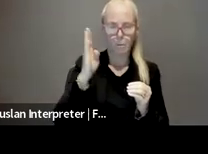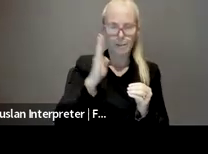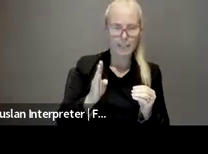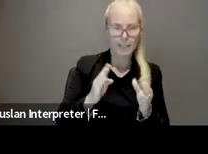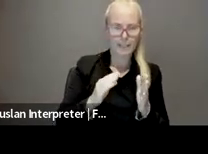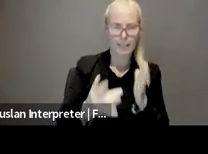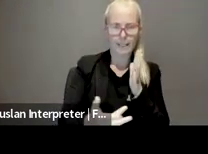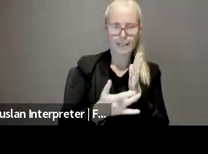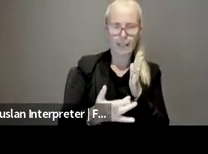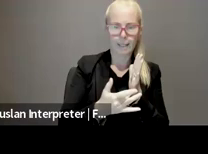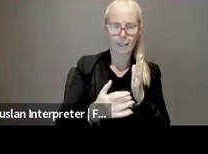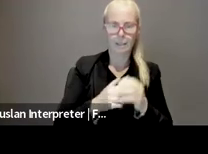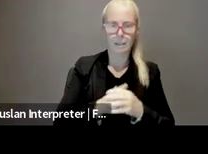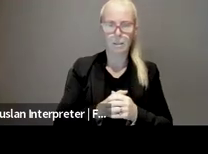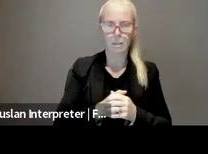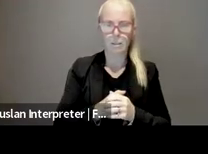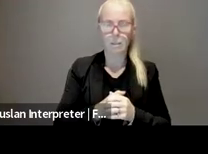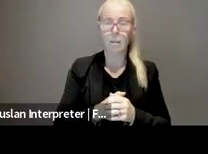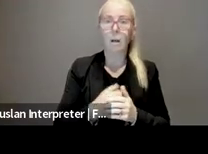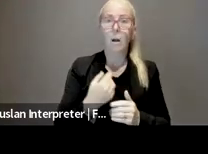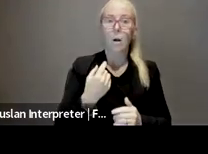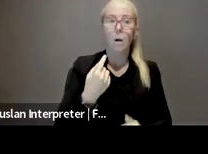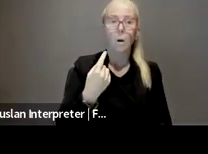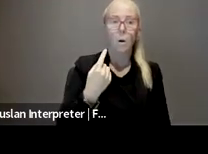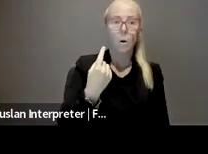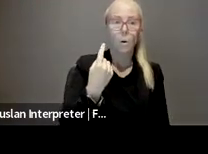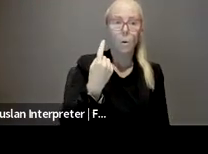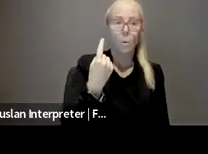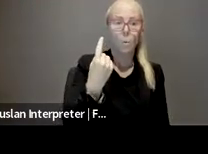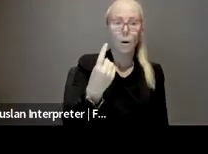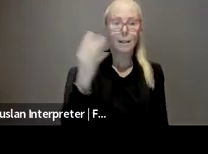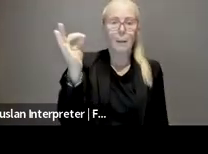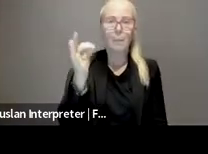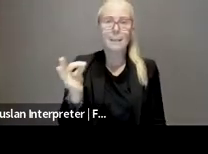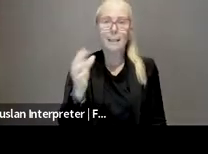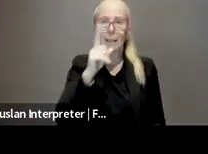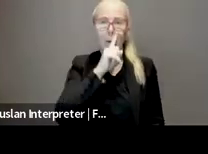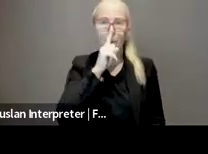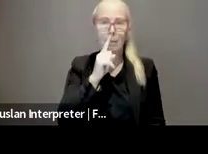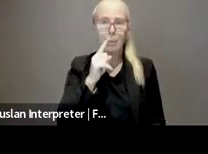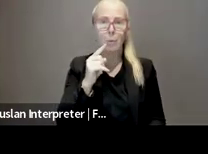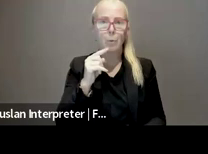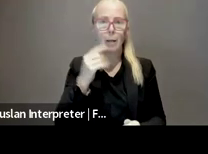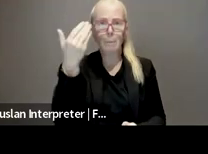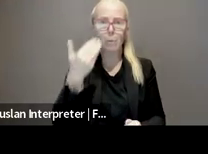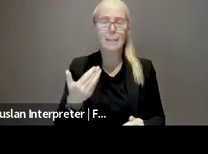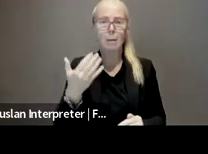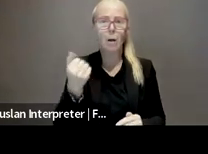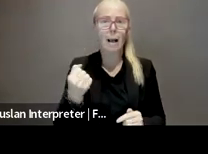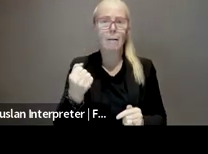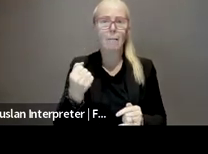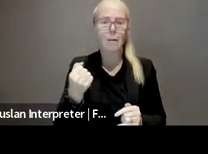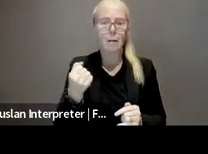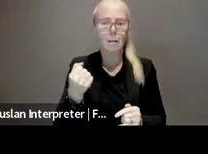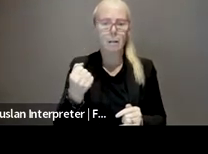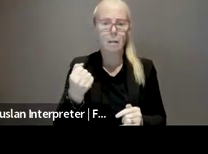1–2% of the Brazilian population have some type of disability and learn how in the public school? Have you ever